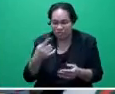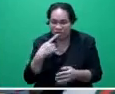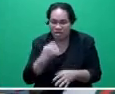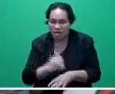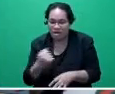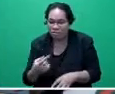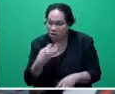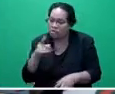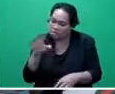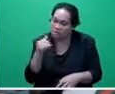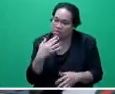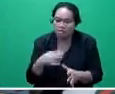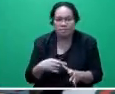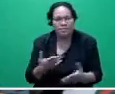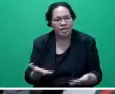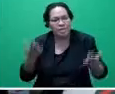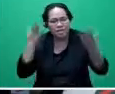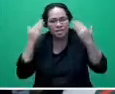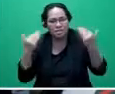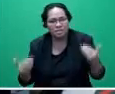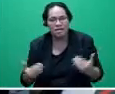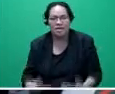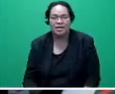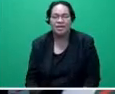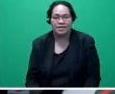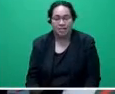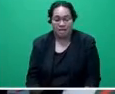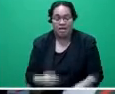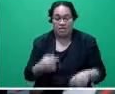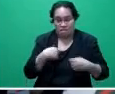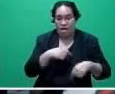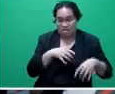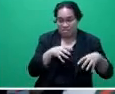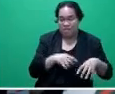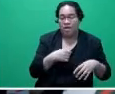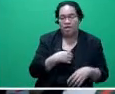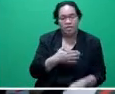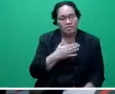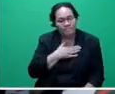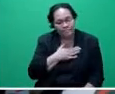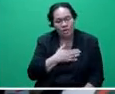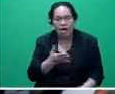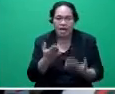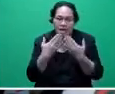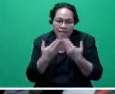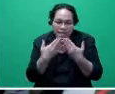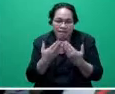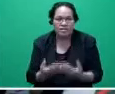questions. Mr. Speaker, sir, on this side of this House, I was touched and grateful that the